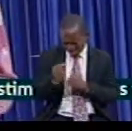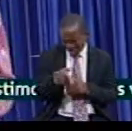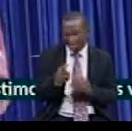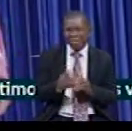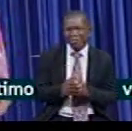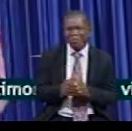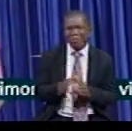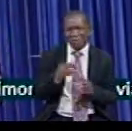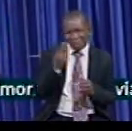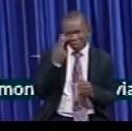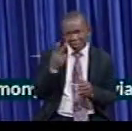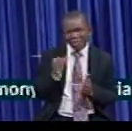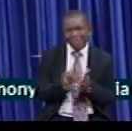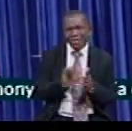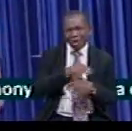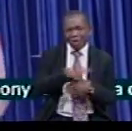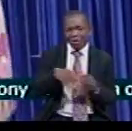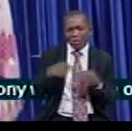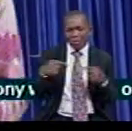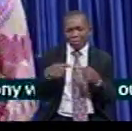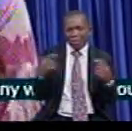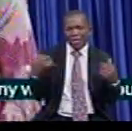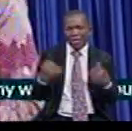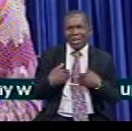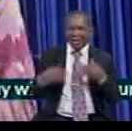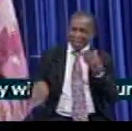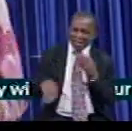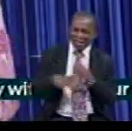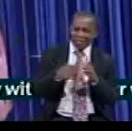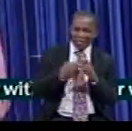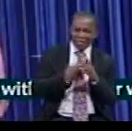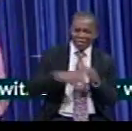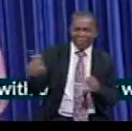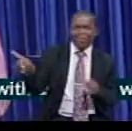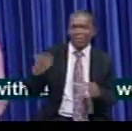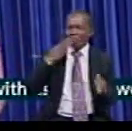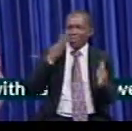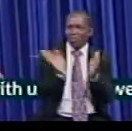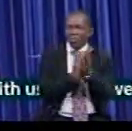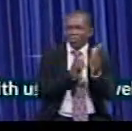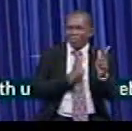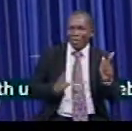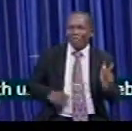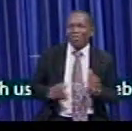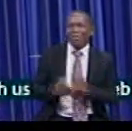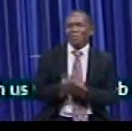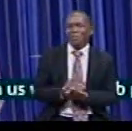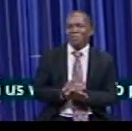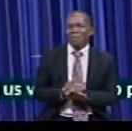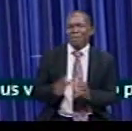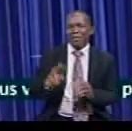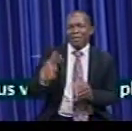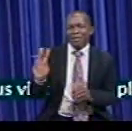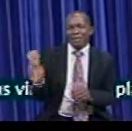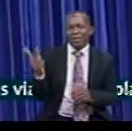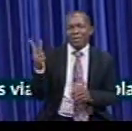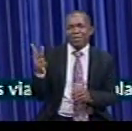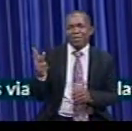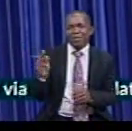gone. Hallelujah. Amen. Praise the Lord. Then my second testimony goes this